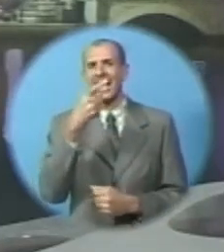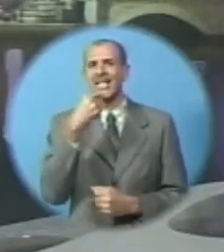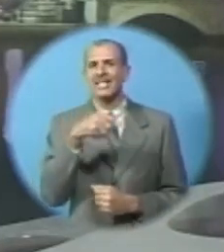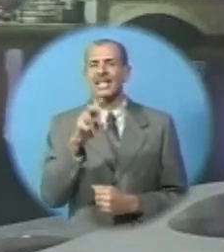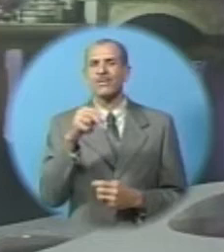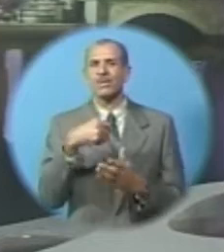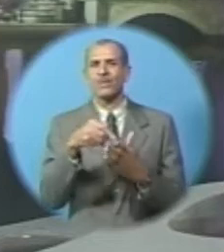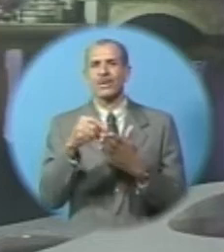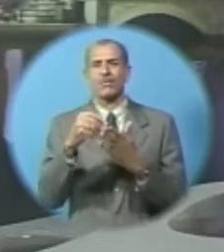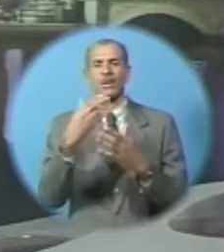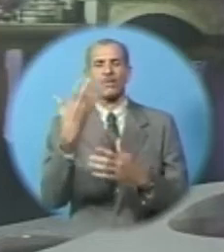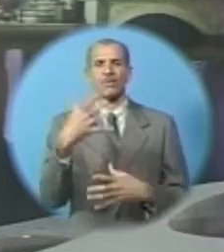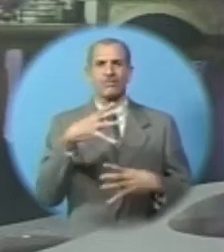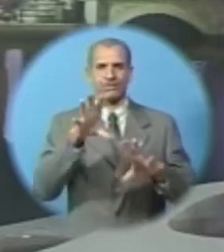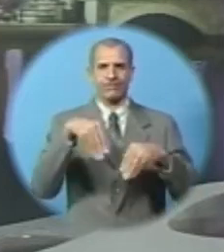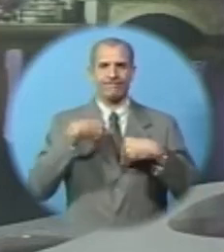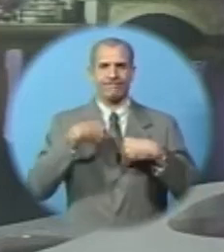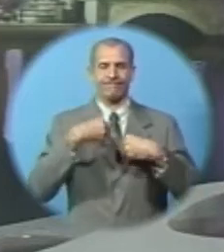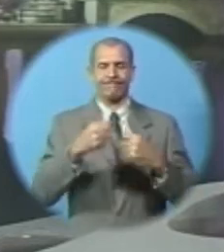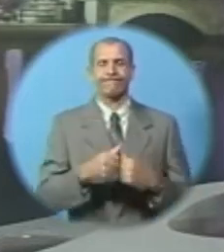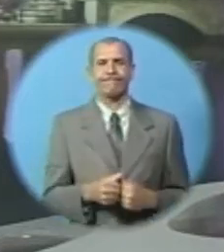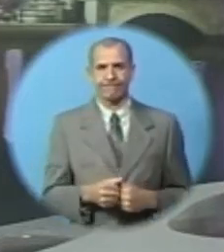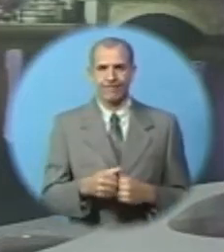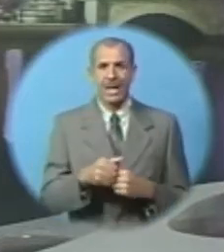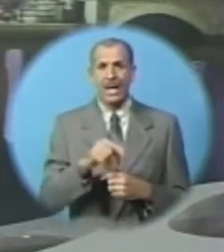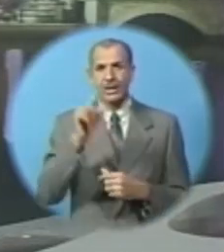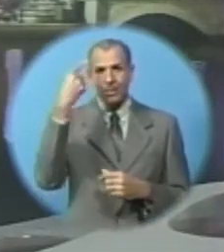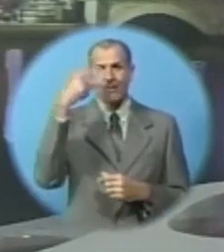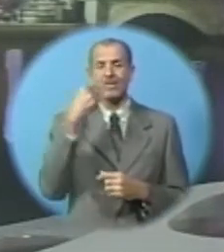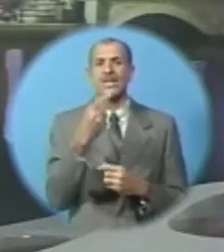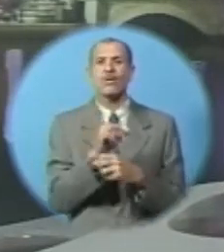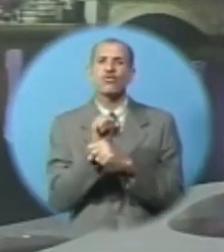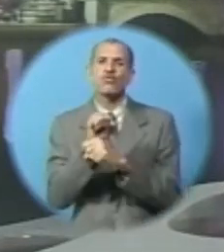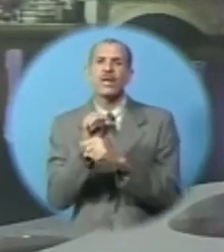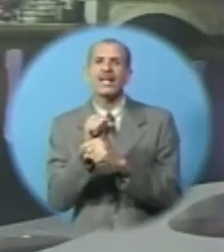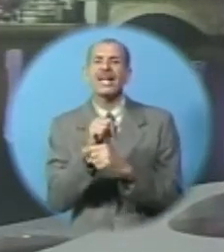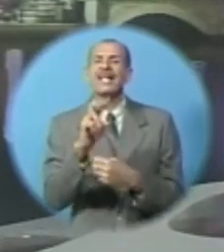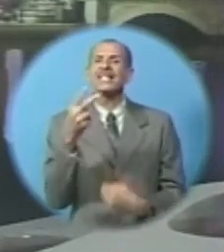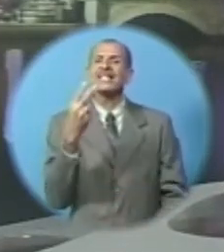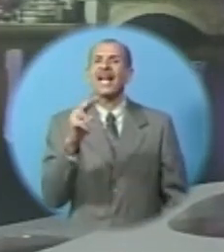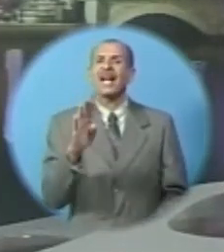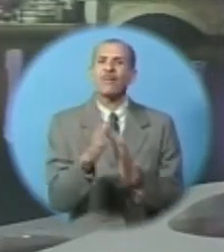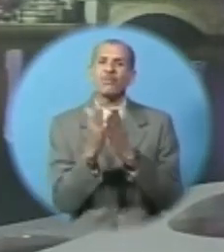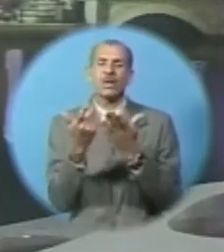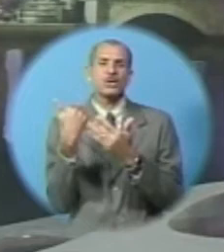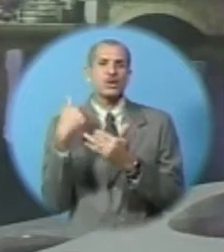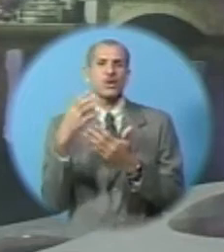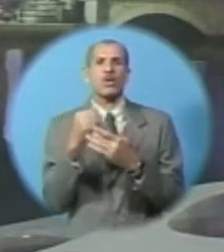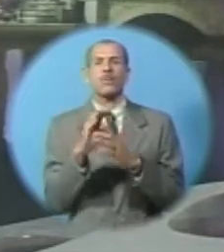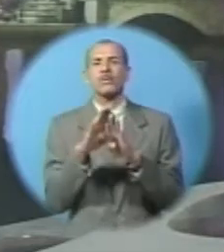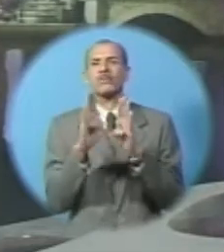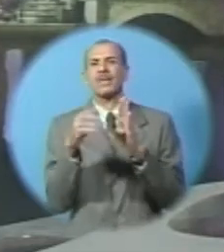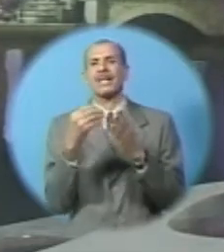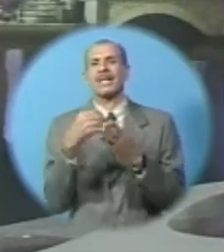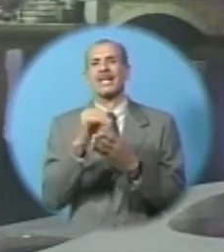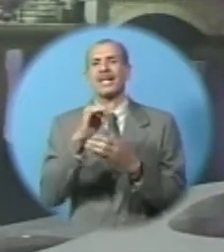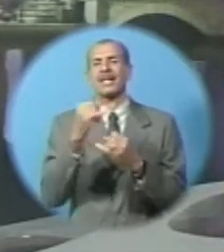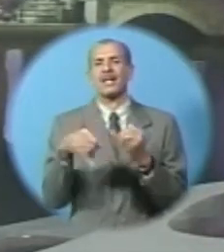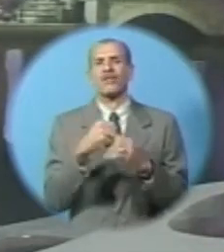has been well received. Ms. Griffith is also working on a second book which she hopes to release by